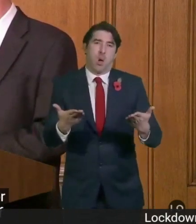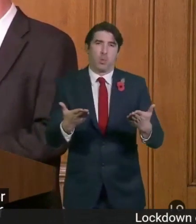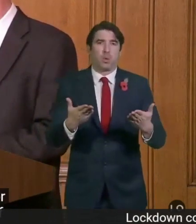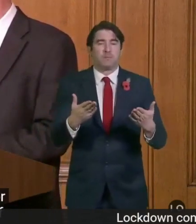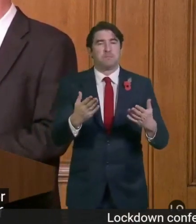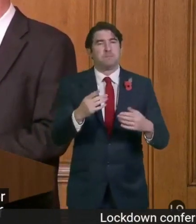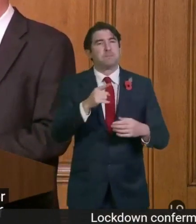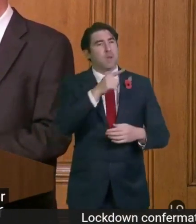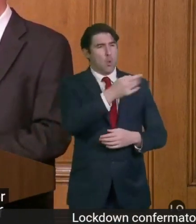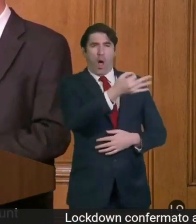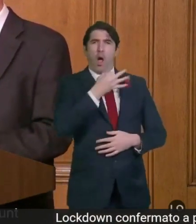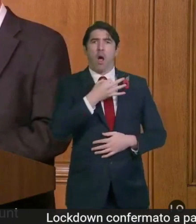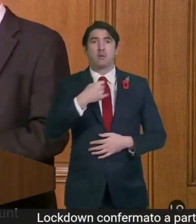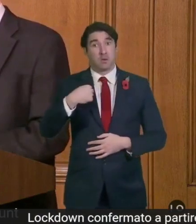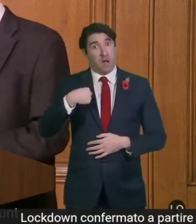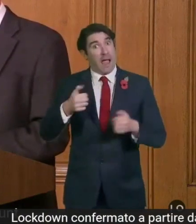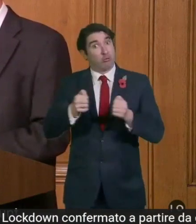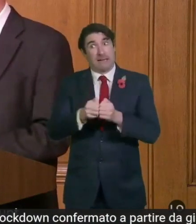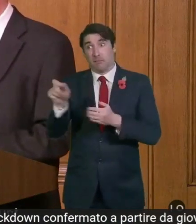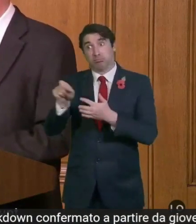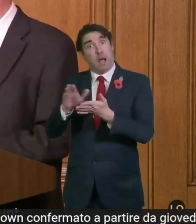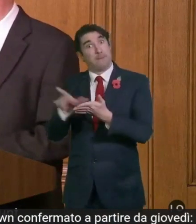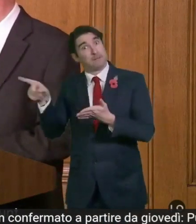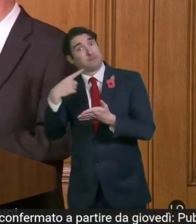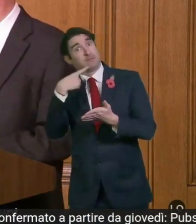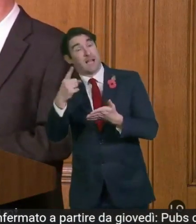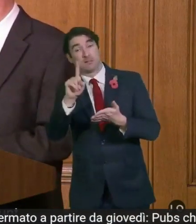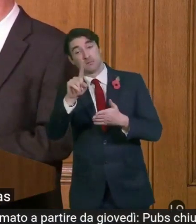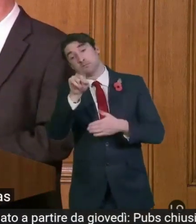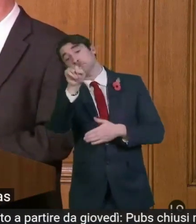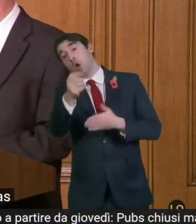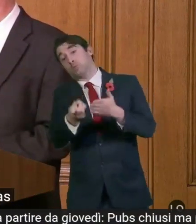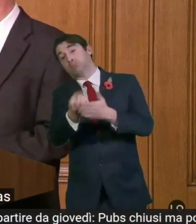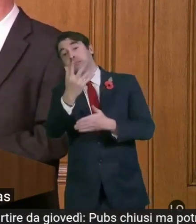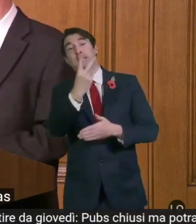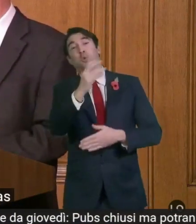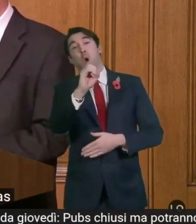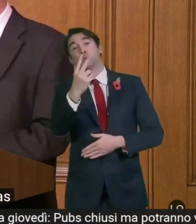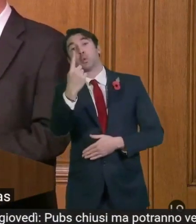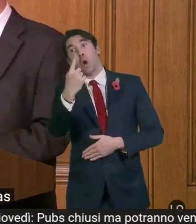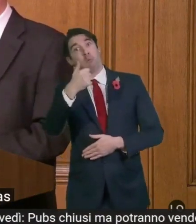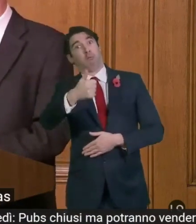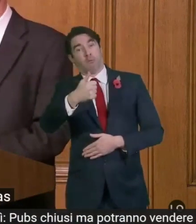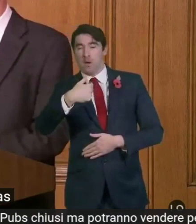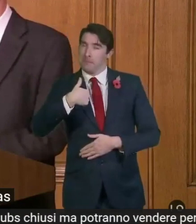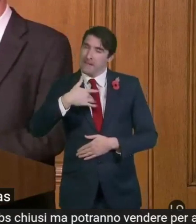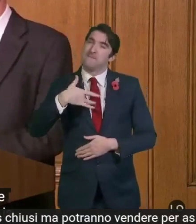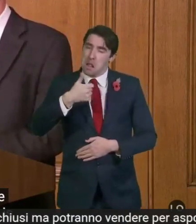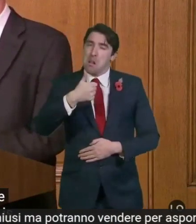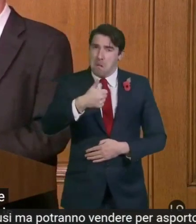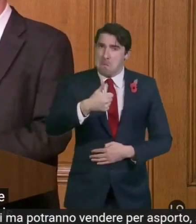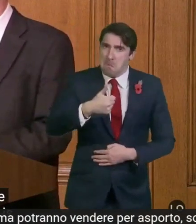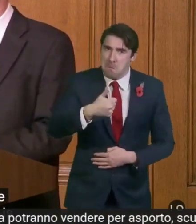which contributes a small amount. But the two biggest ones are, as the seasons move on, we all